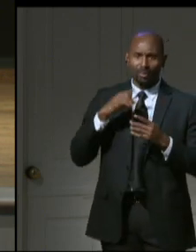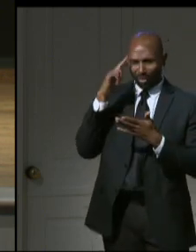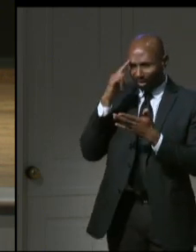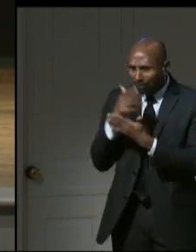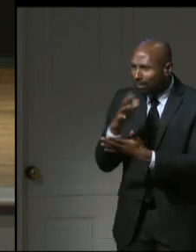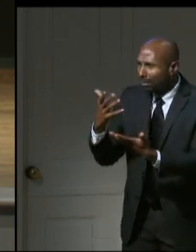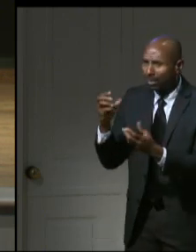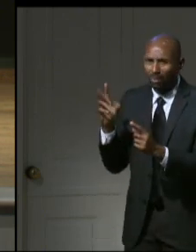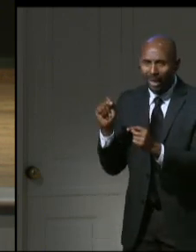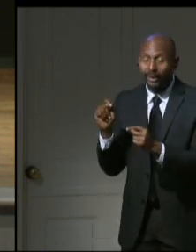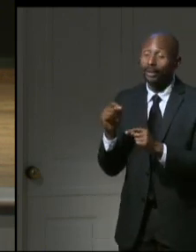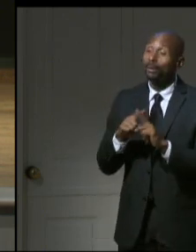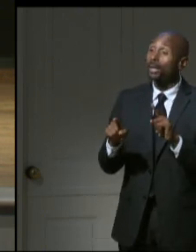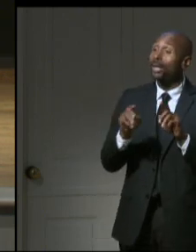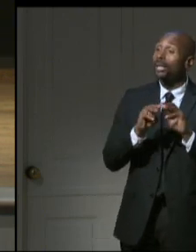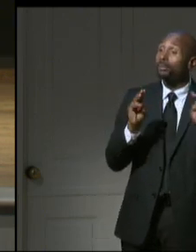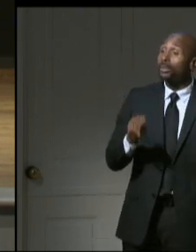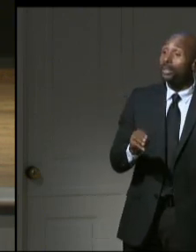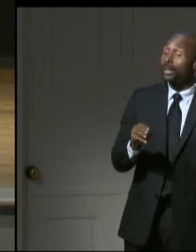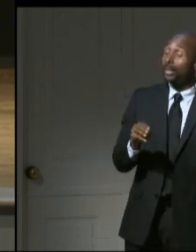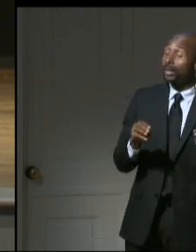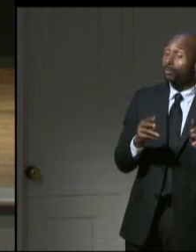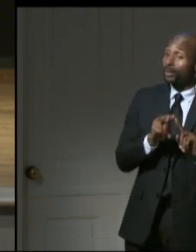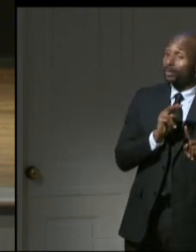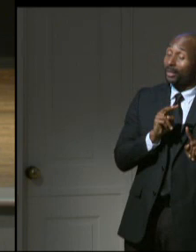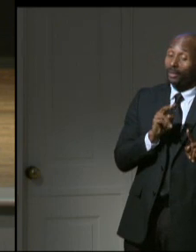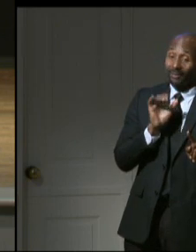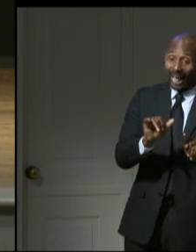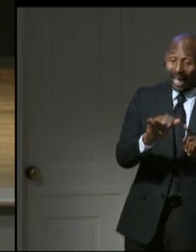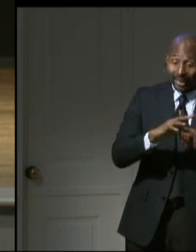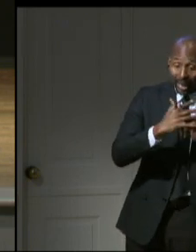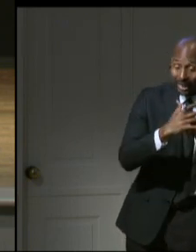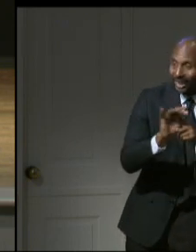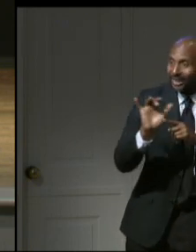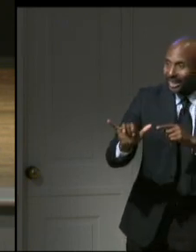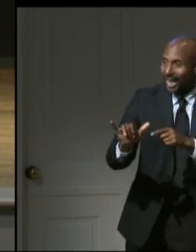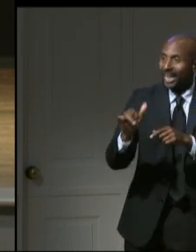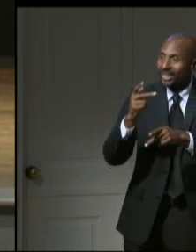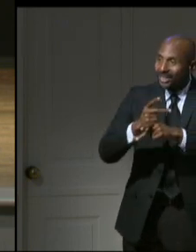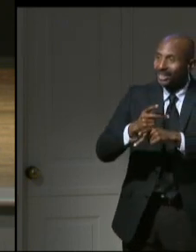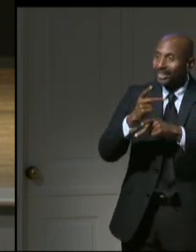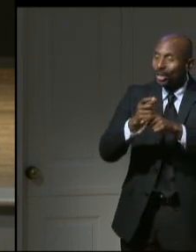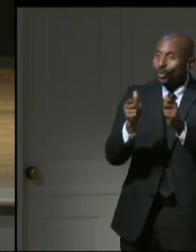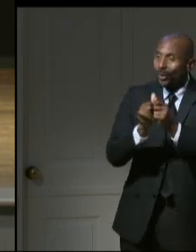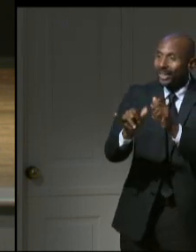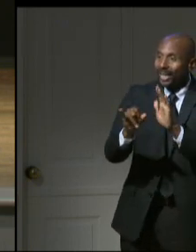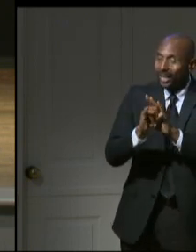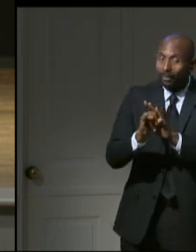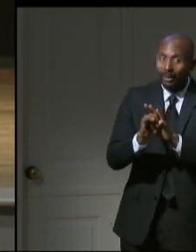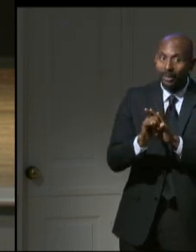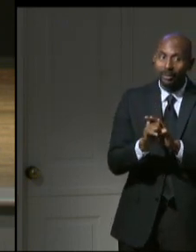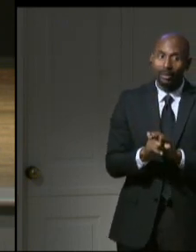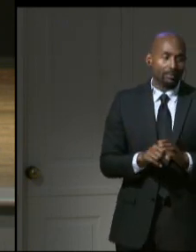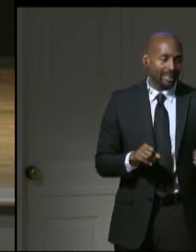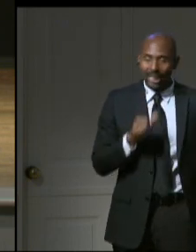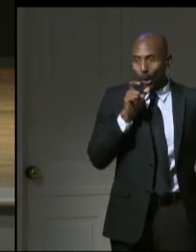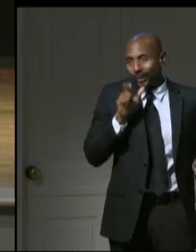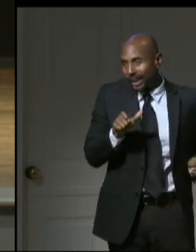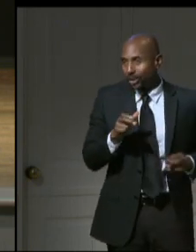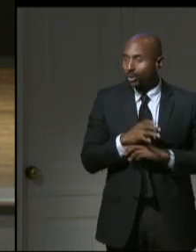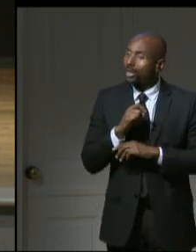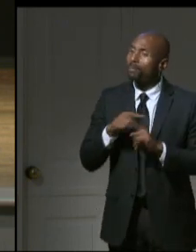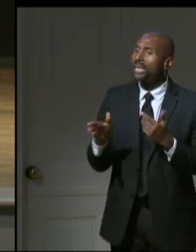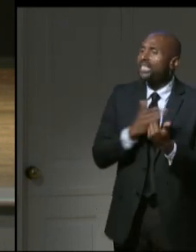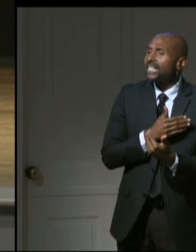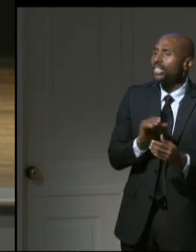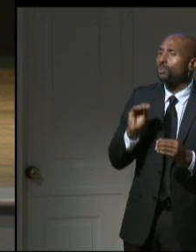the context that will stay with that image. Now, he doesn't need to use it, but it's easily there. And people want to attribute you for